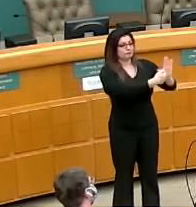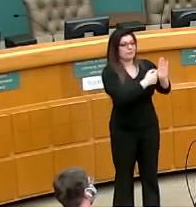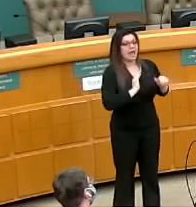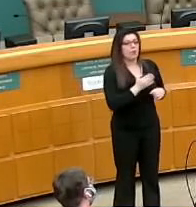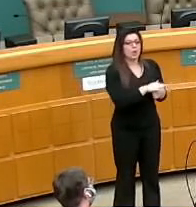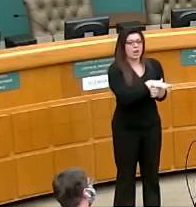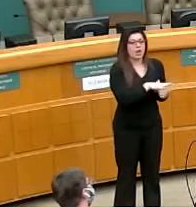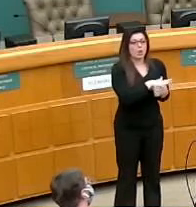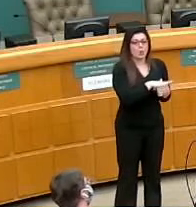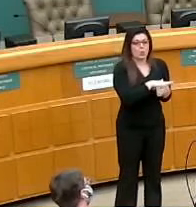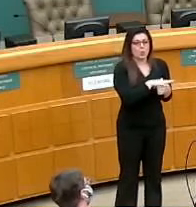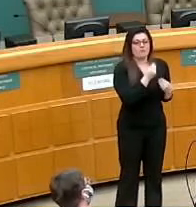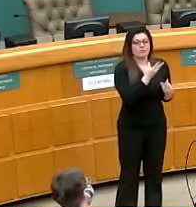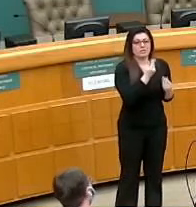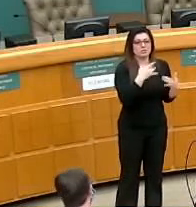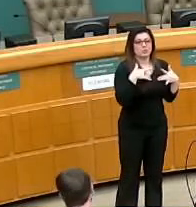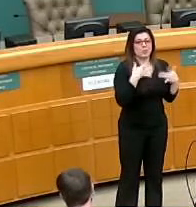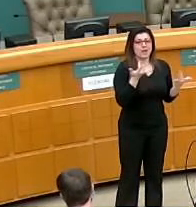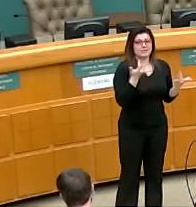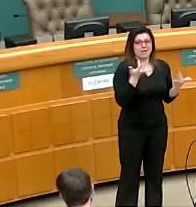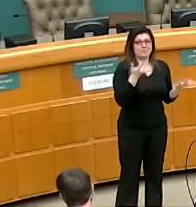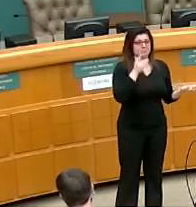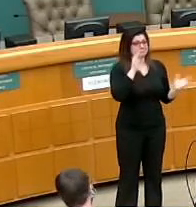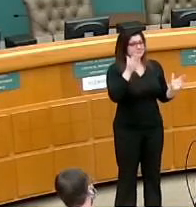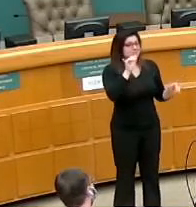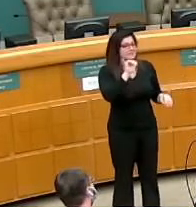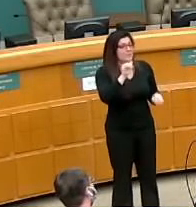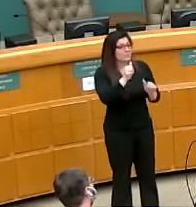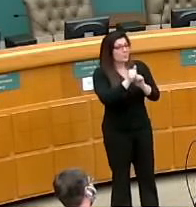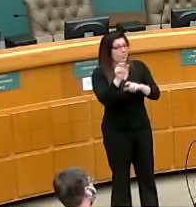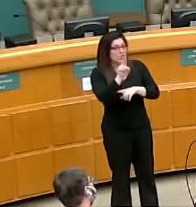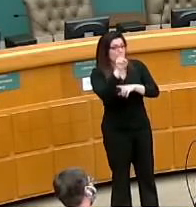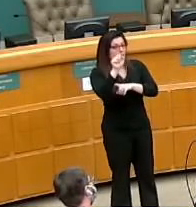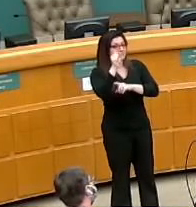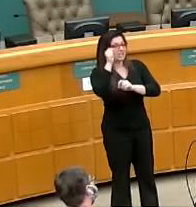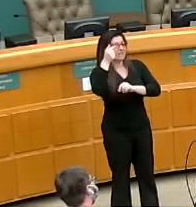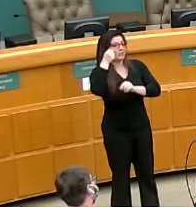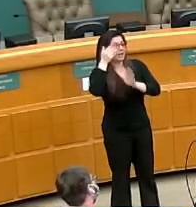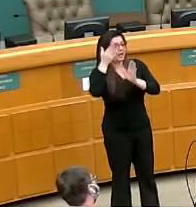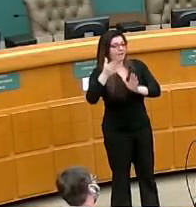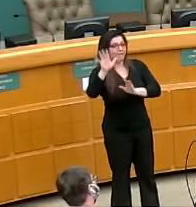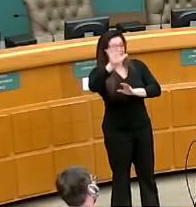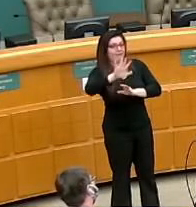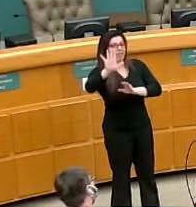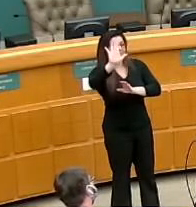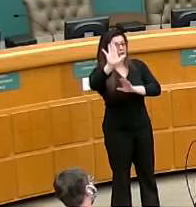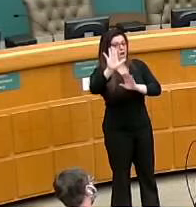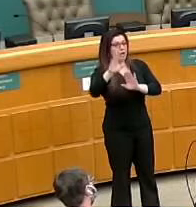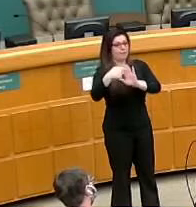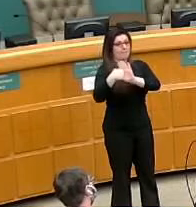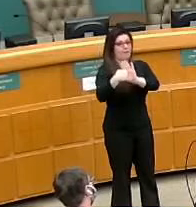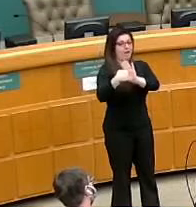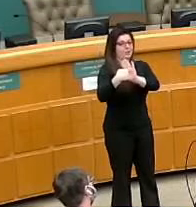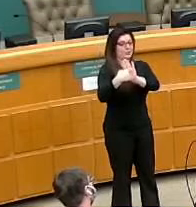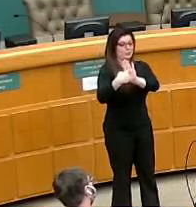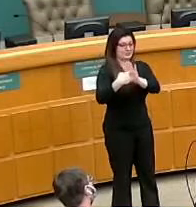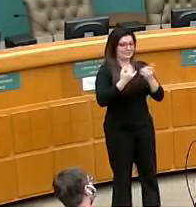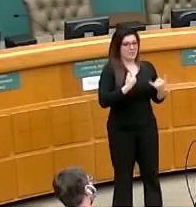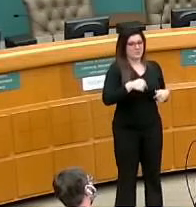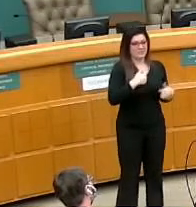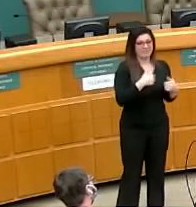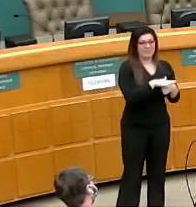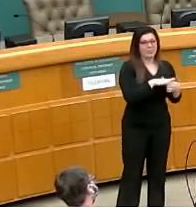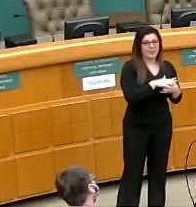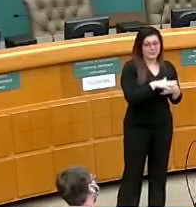it right here in our city, and we're really fortunate for that. And not only have they stepped up in doing this, but you may have seen in other